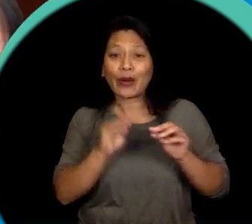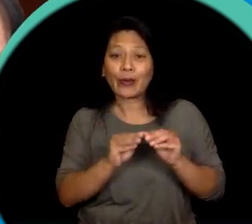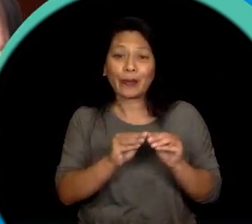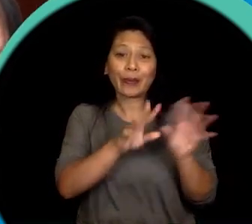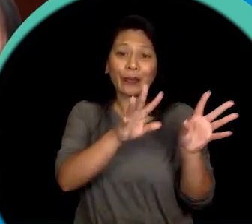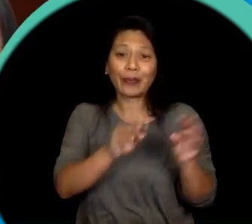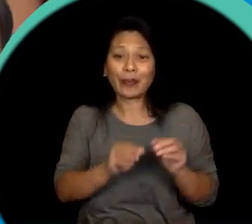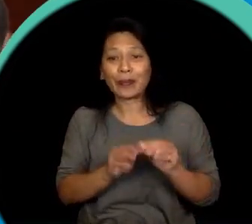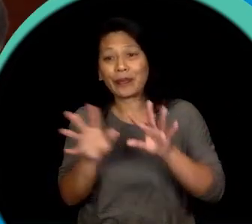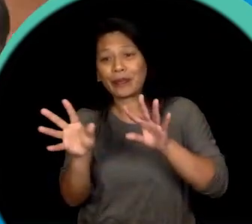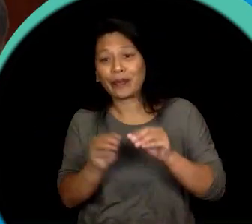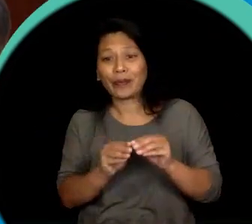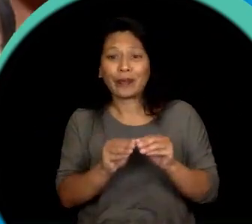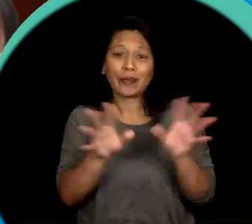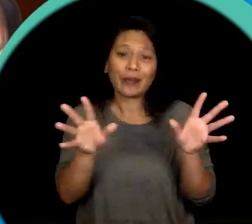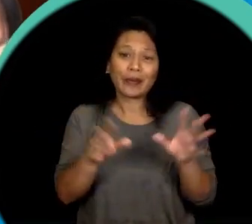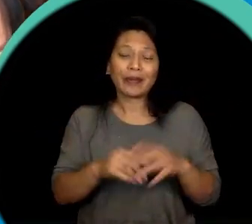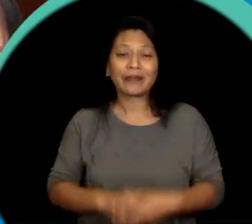out.